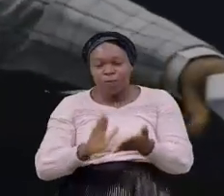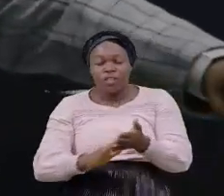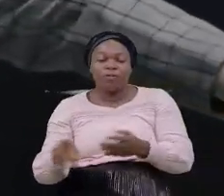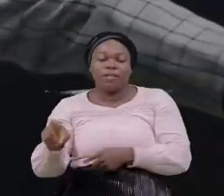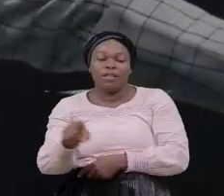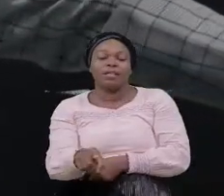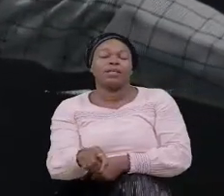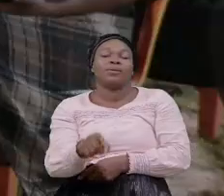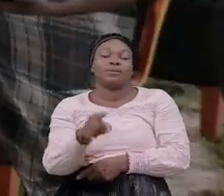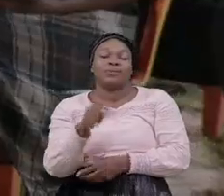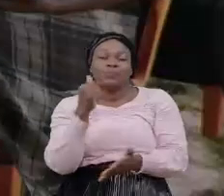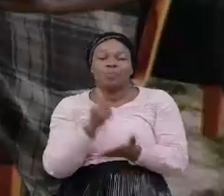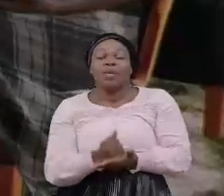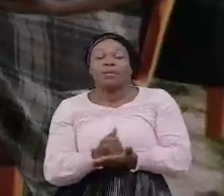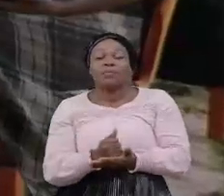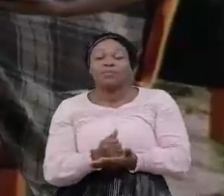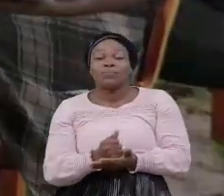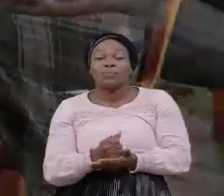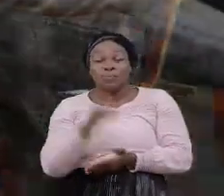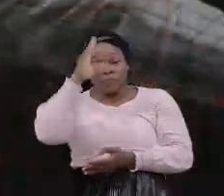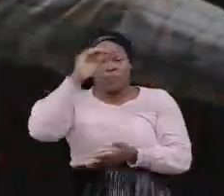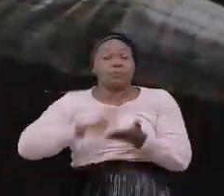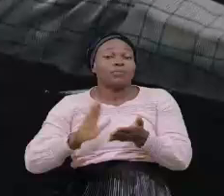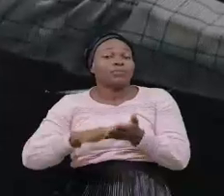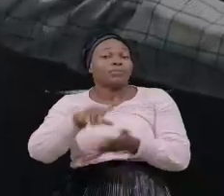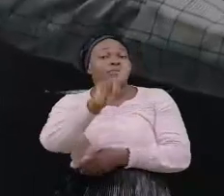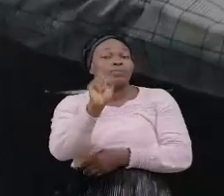he forgiven? Was he saved?